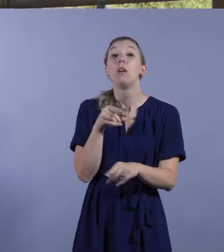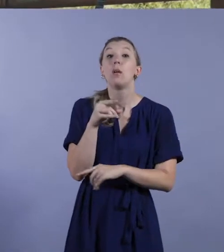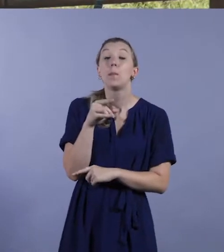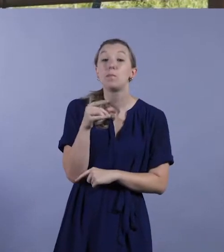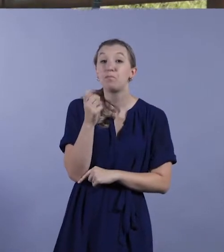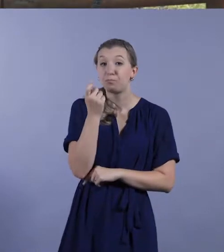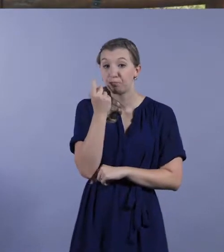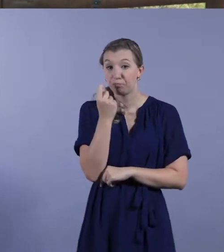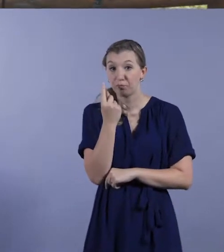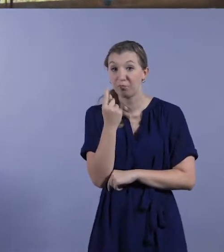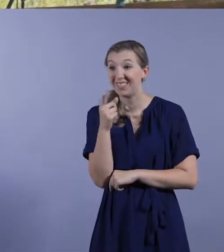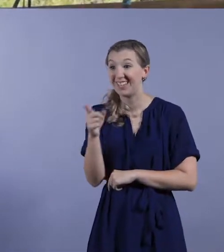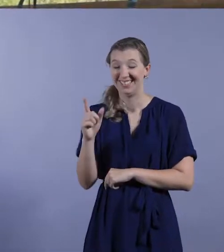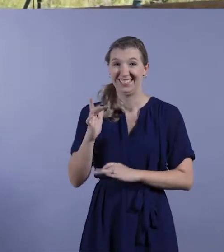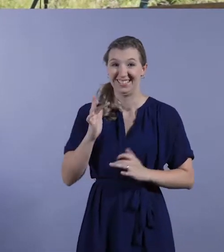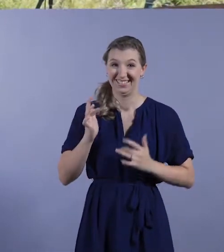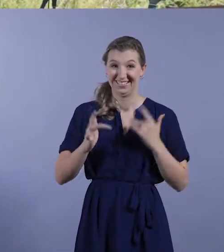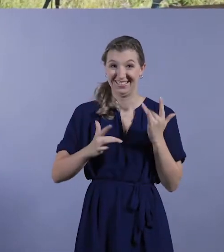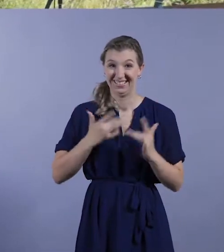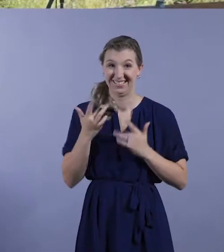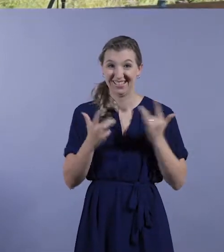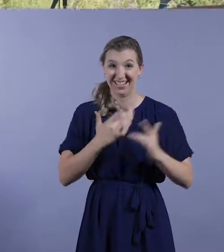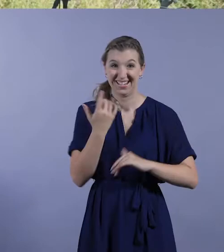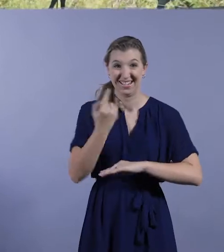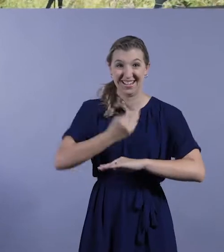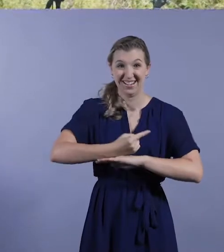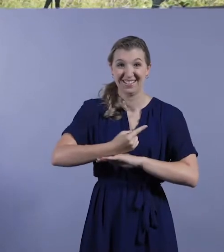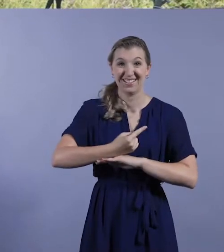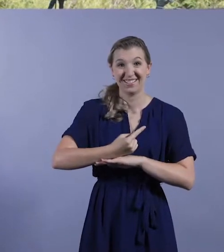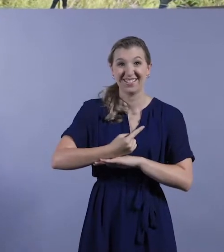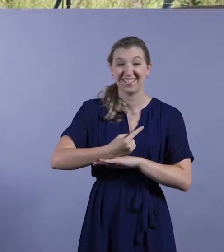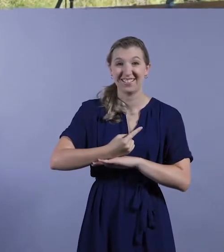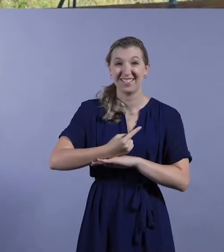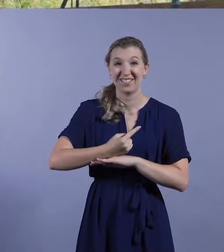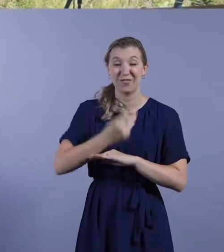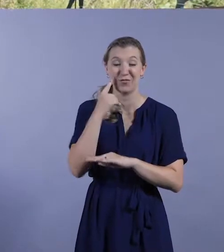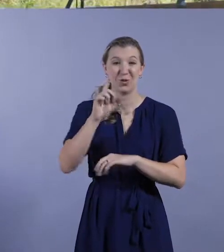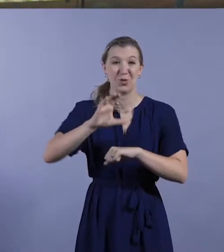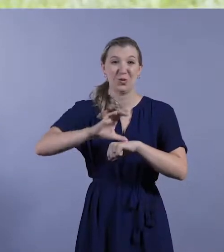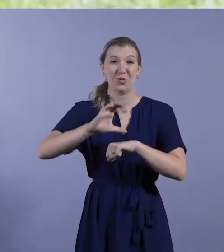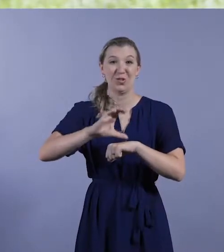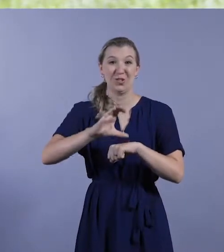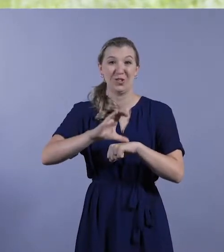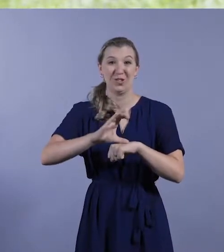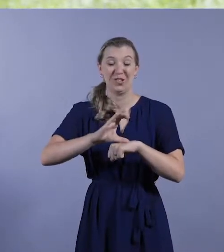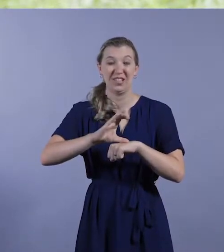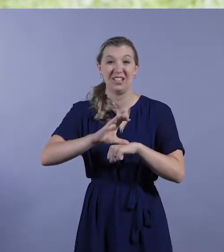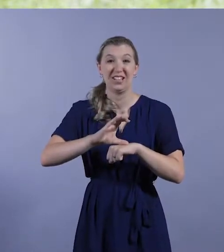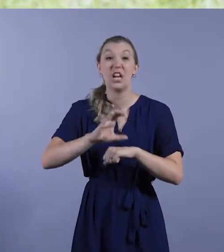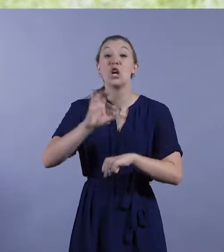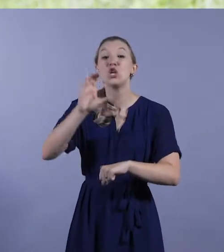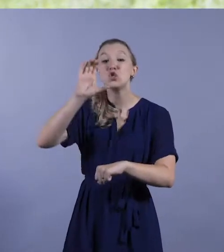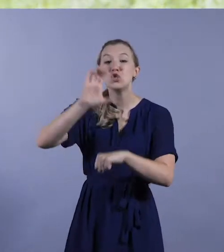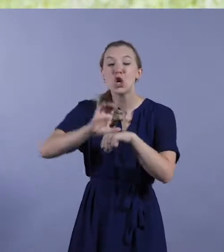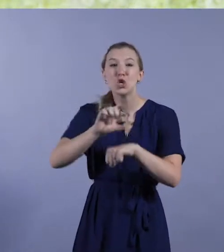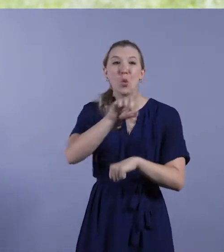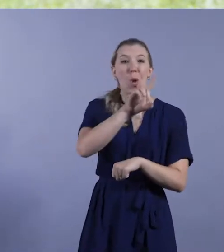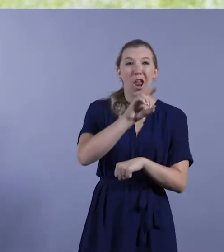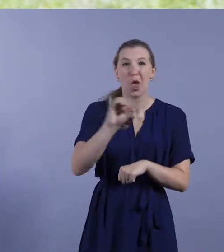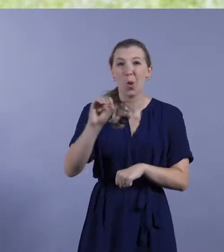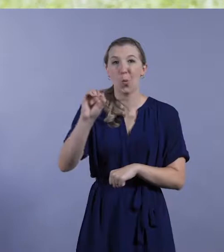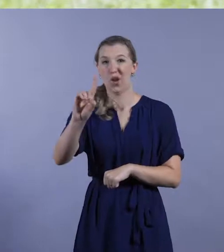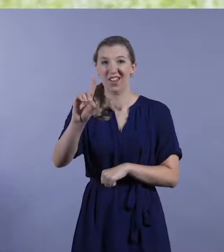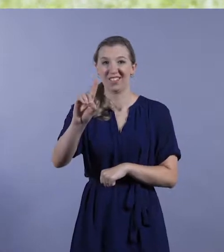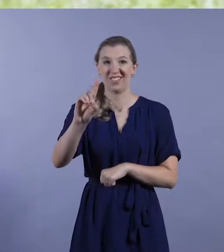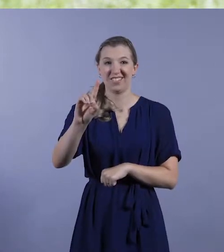This is an exciting day in the church. This is church